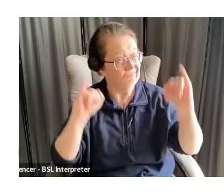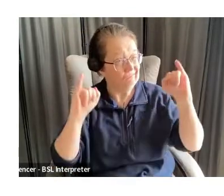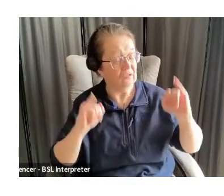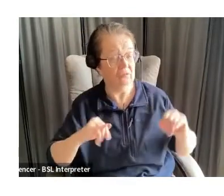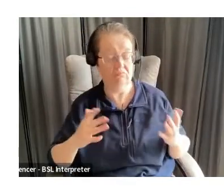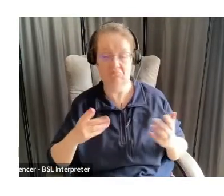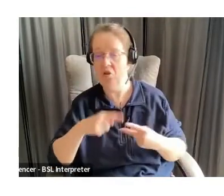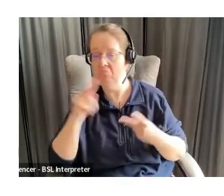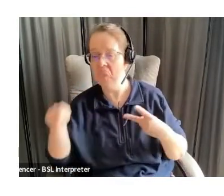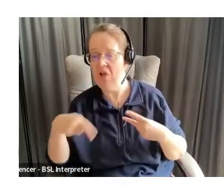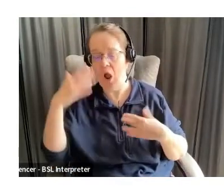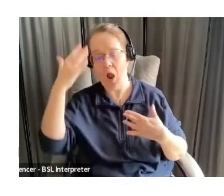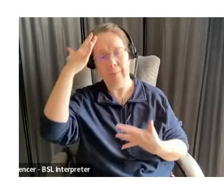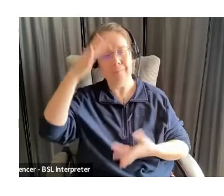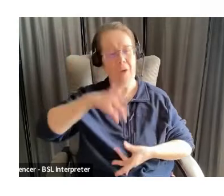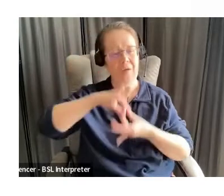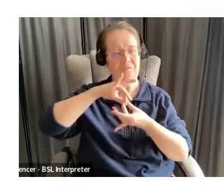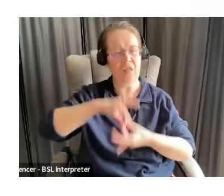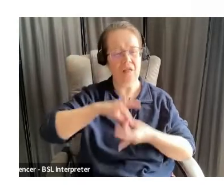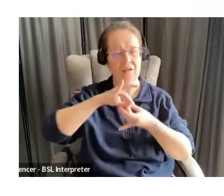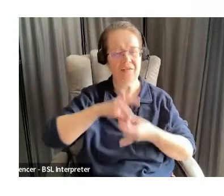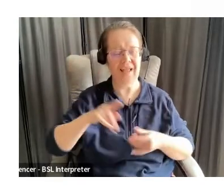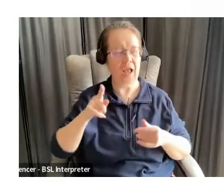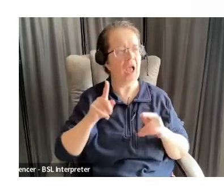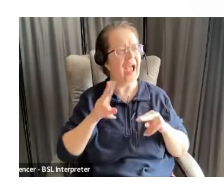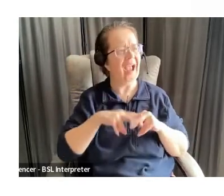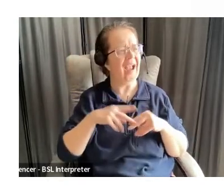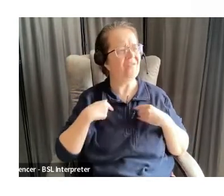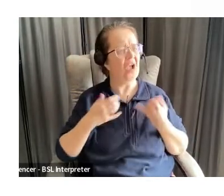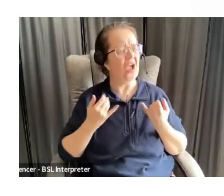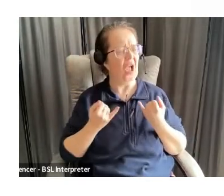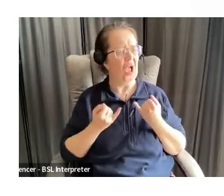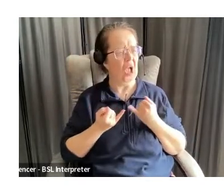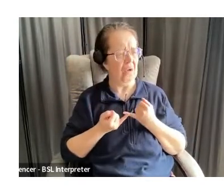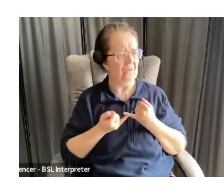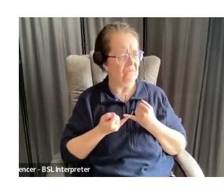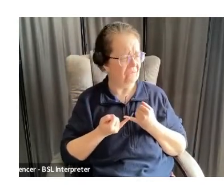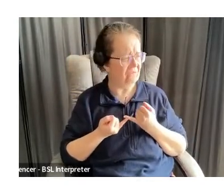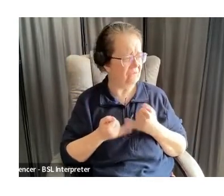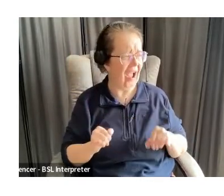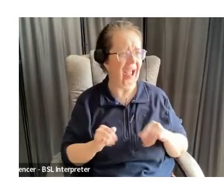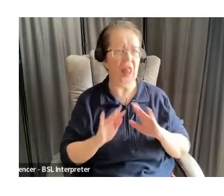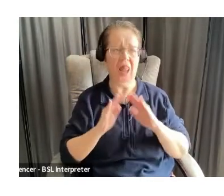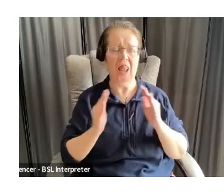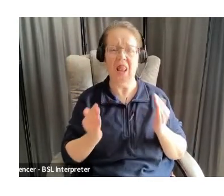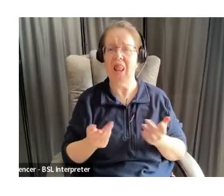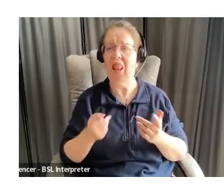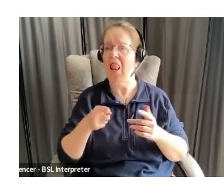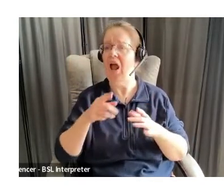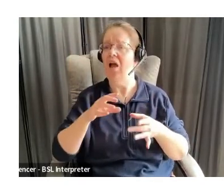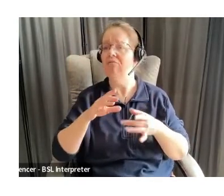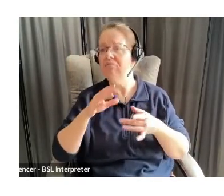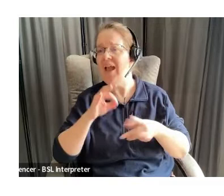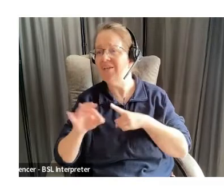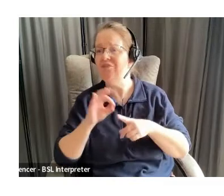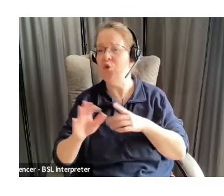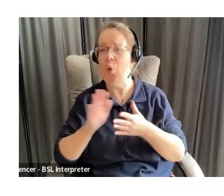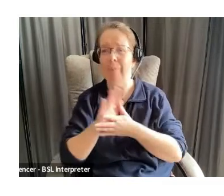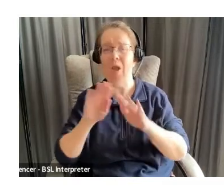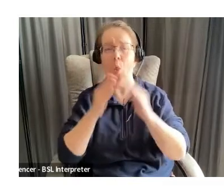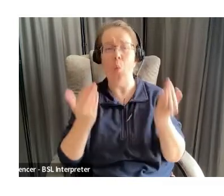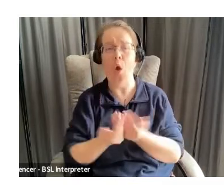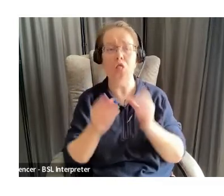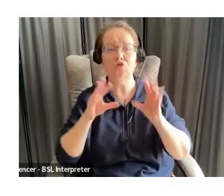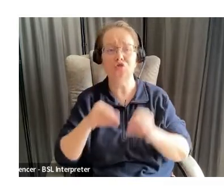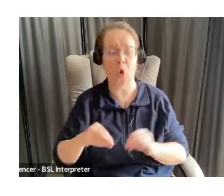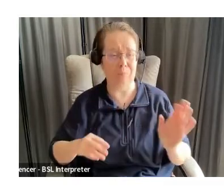techniques. Another person said the world is not going to stop because I have got the interview. So yeah, loads of good comments. Fantastic.